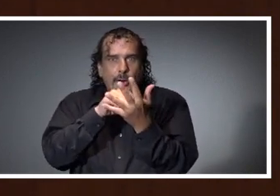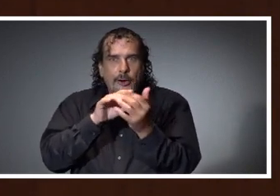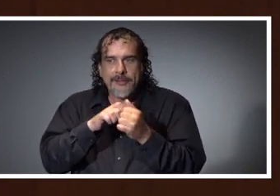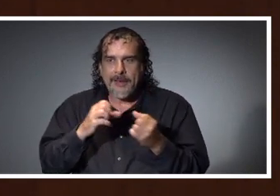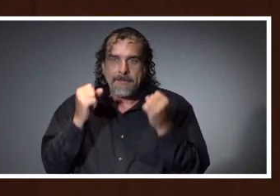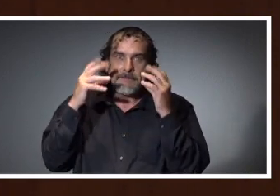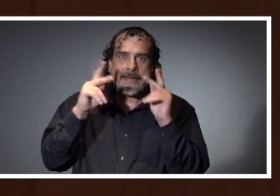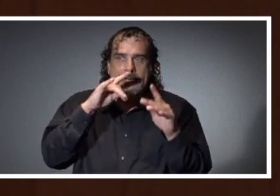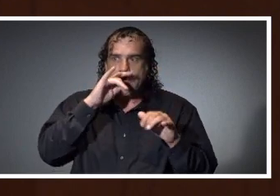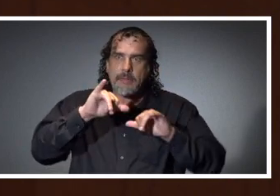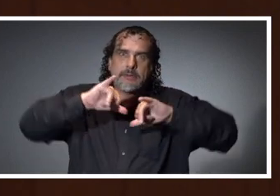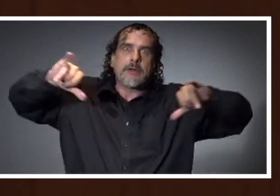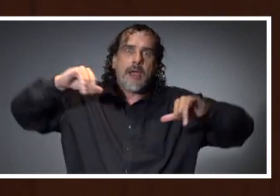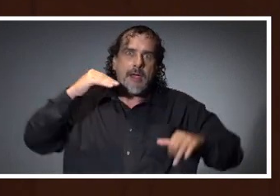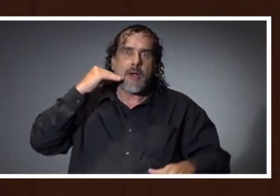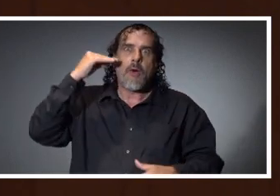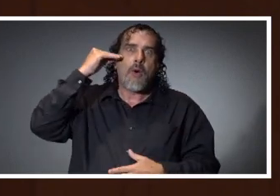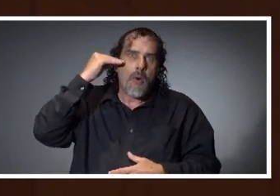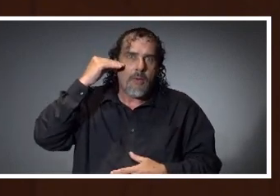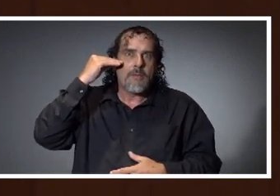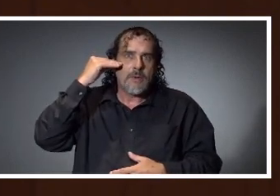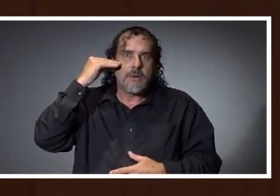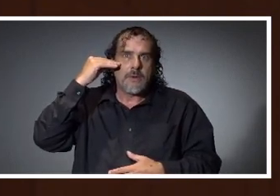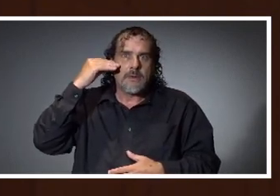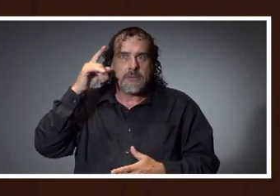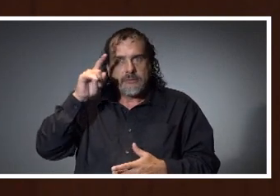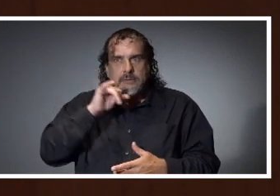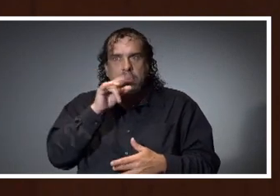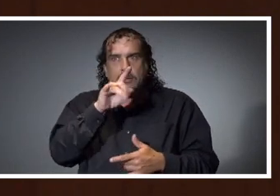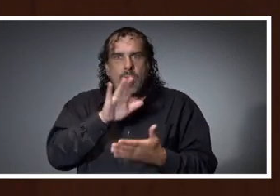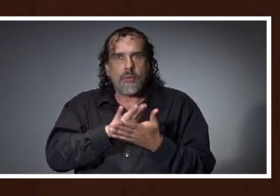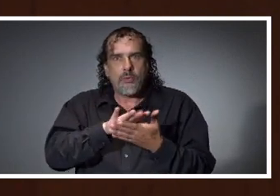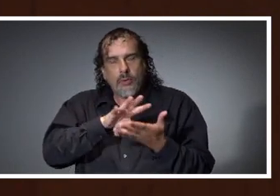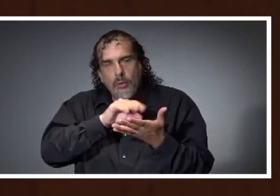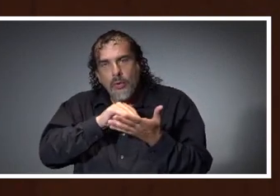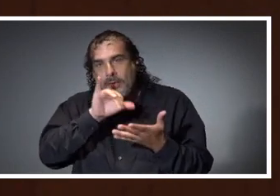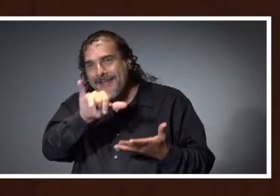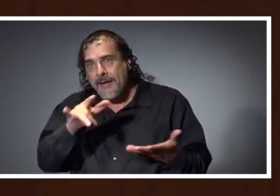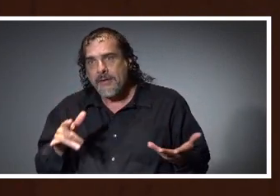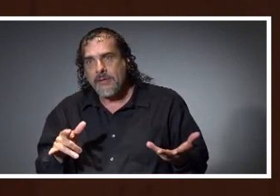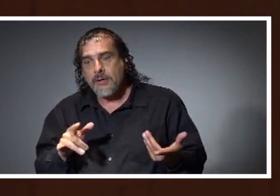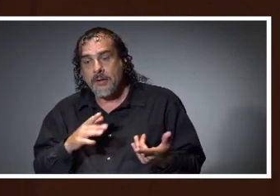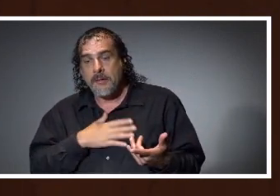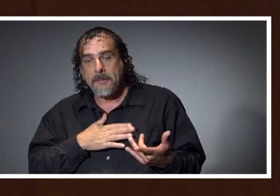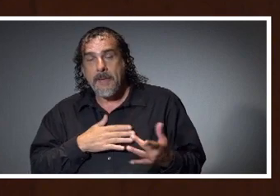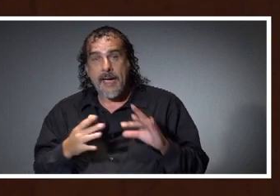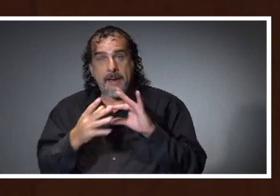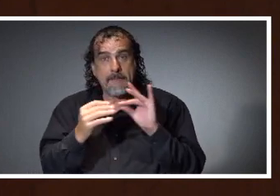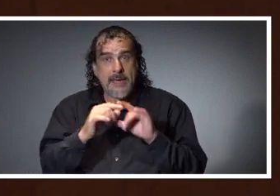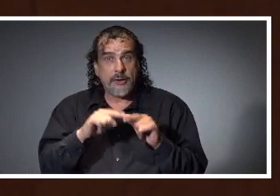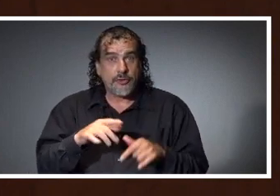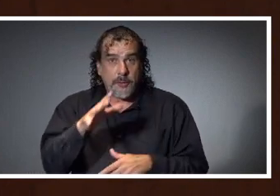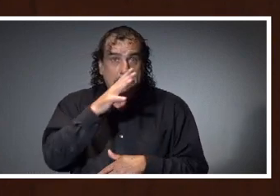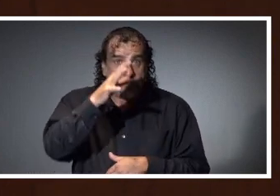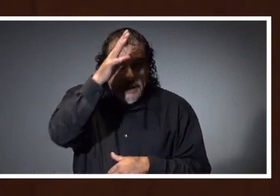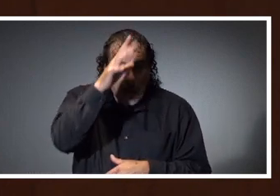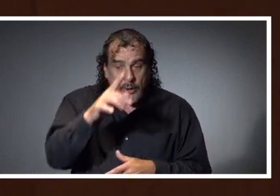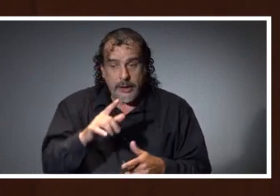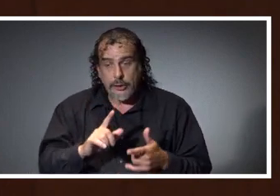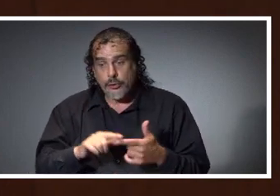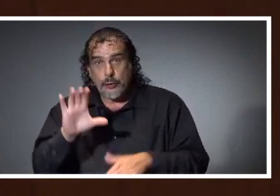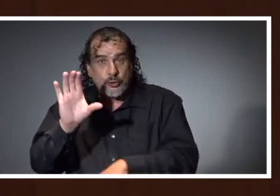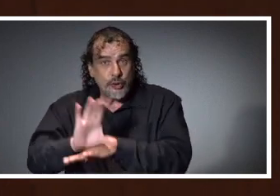out. So my message to parents and to church leaders